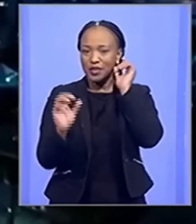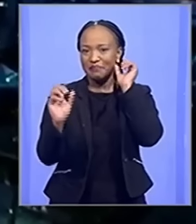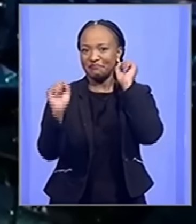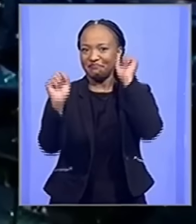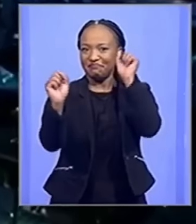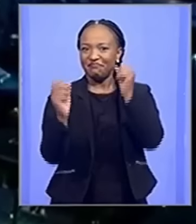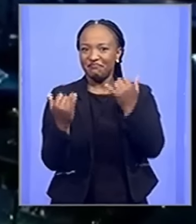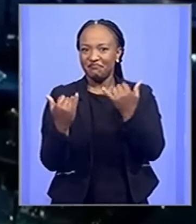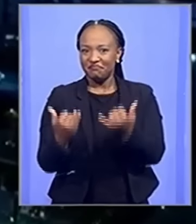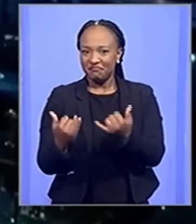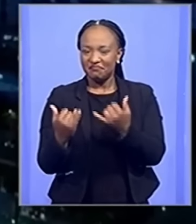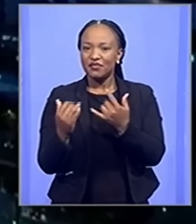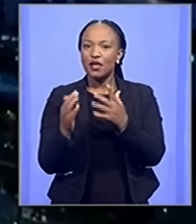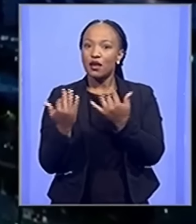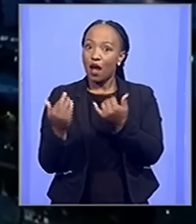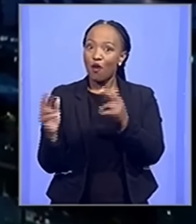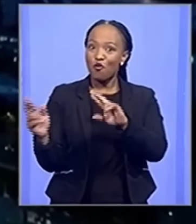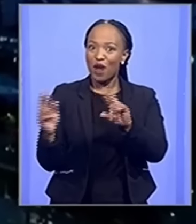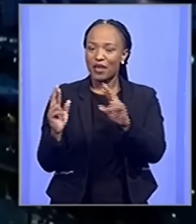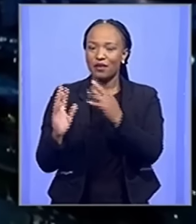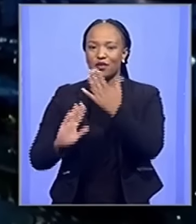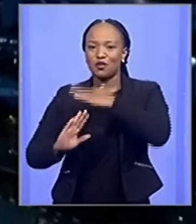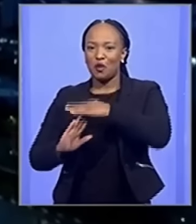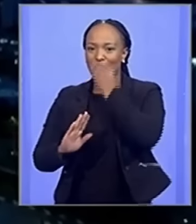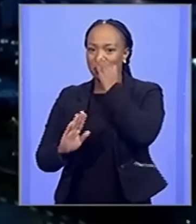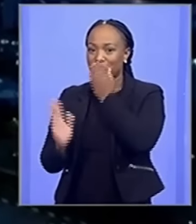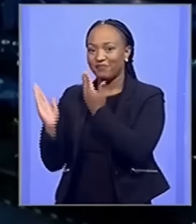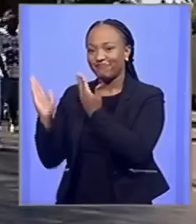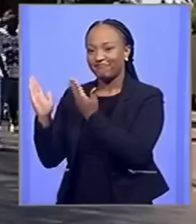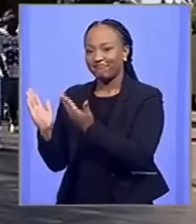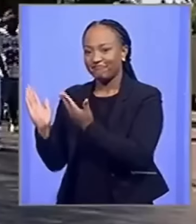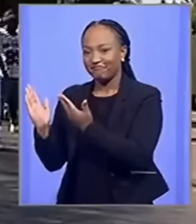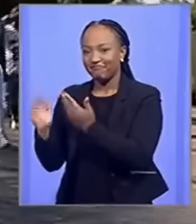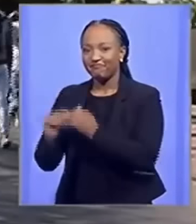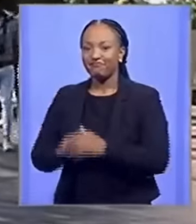Setswana a re iketle mmogo ka tshedimosetso.